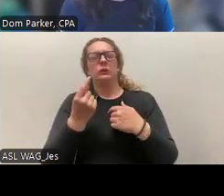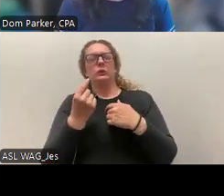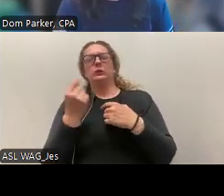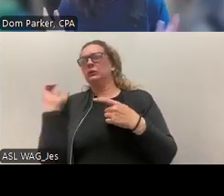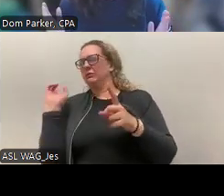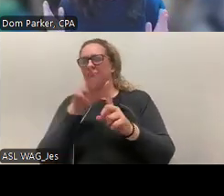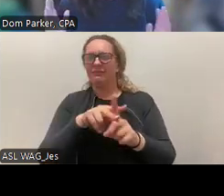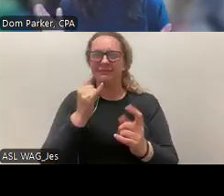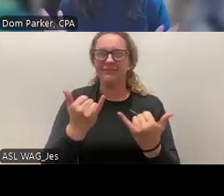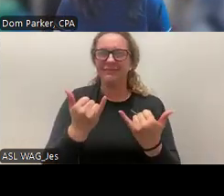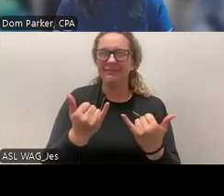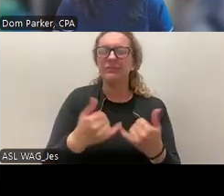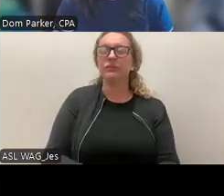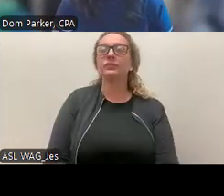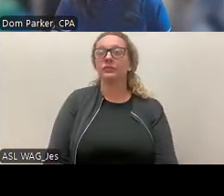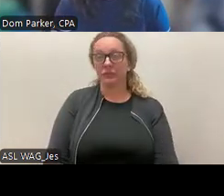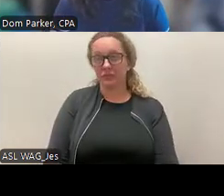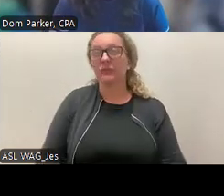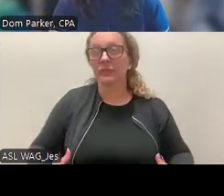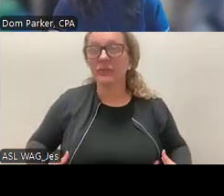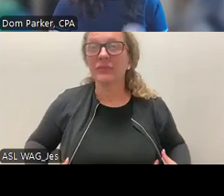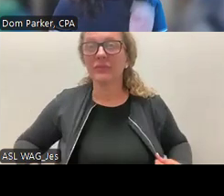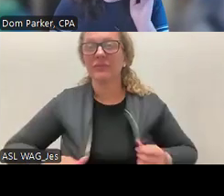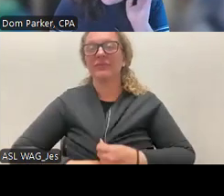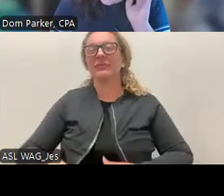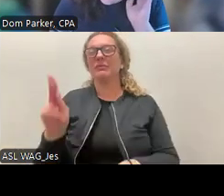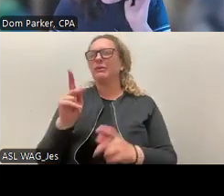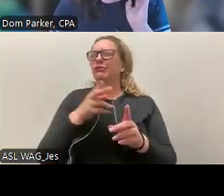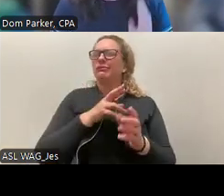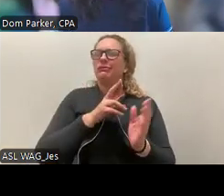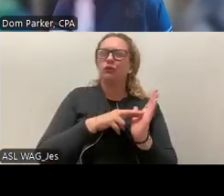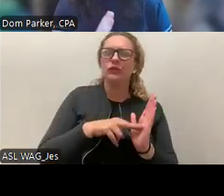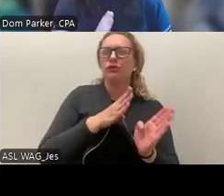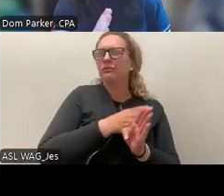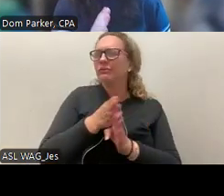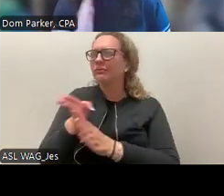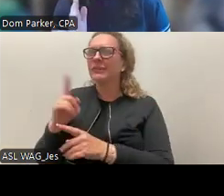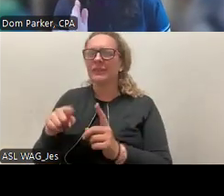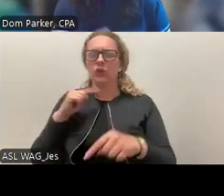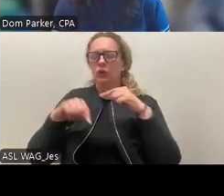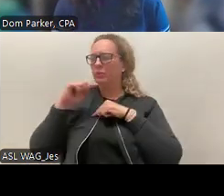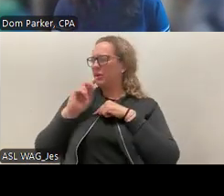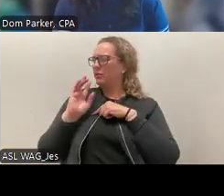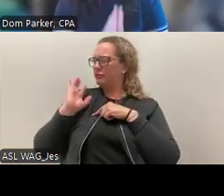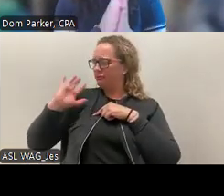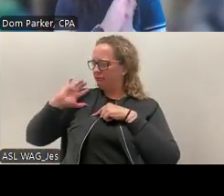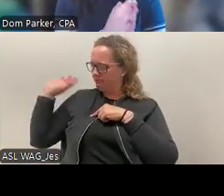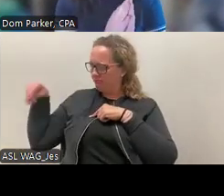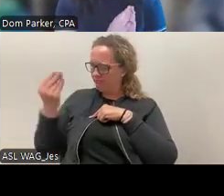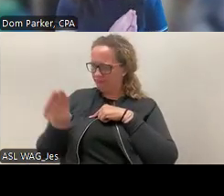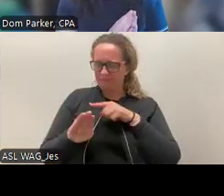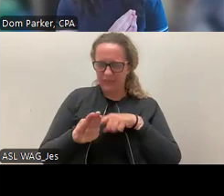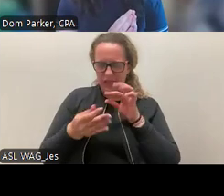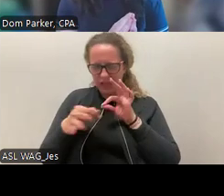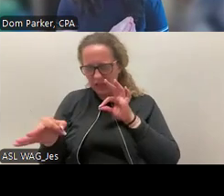This is, again, like a lot of people who research and work in different fields will go back and look at older things and be like, okay, well, the language